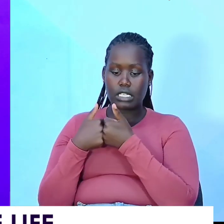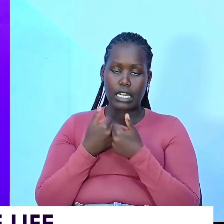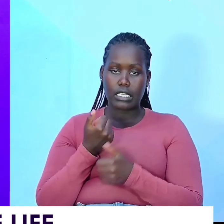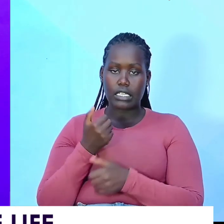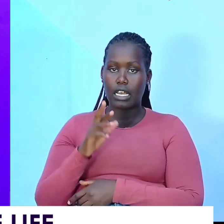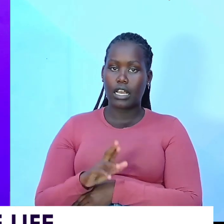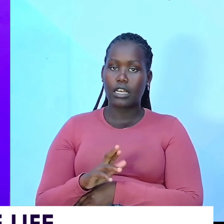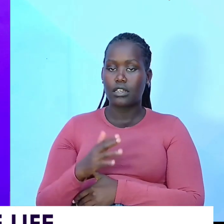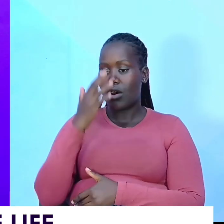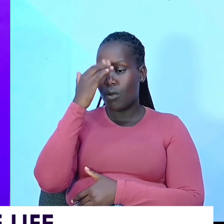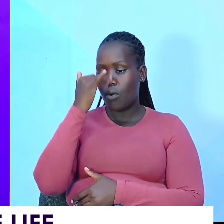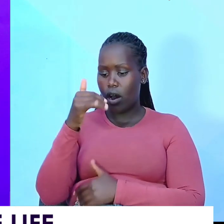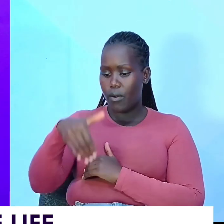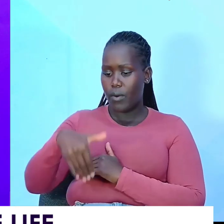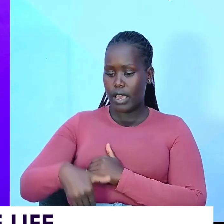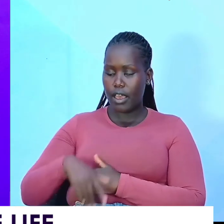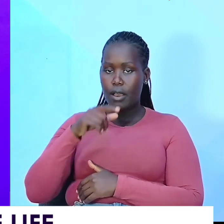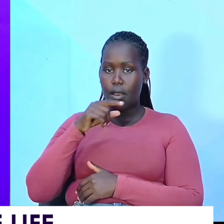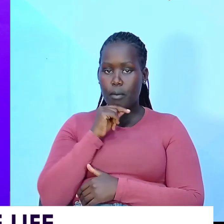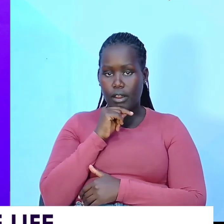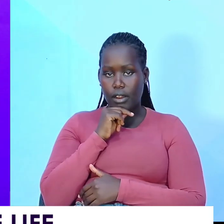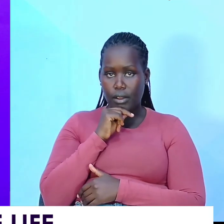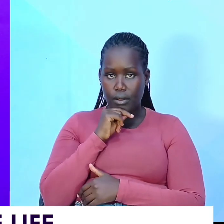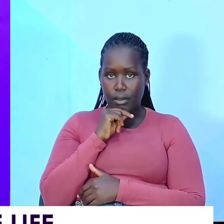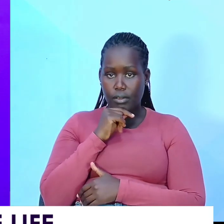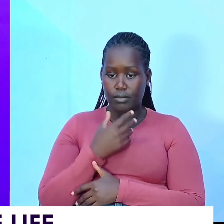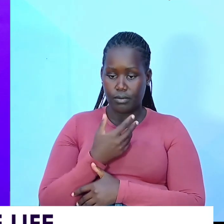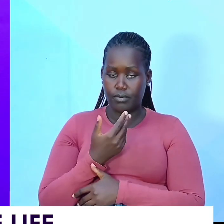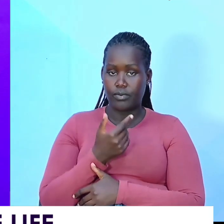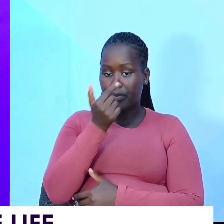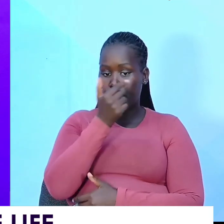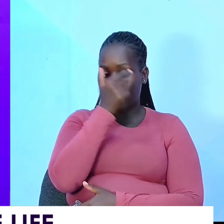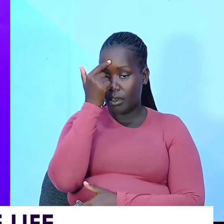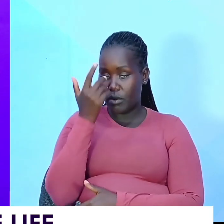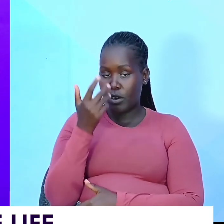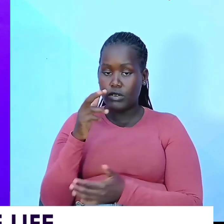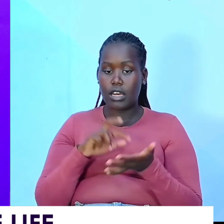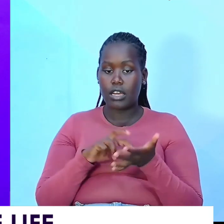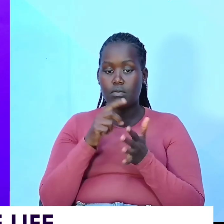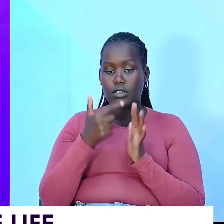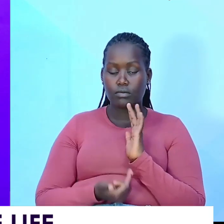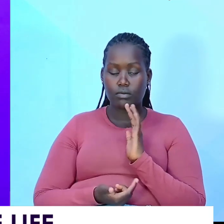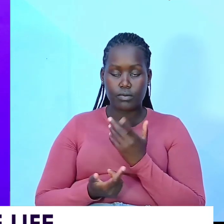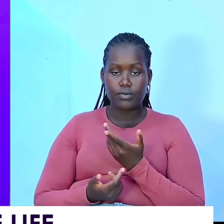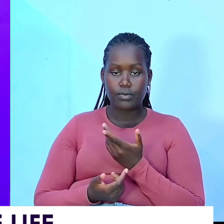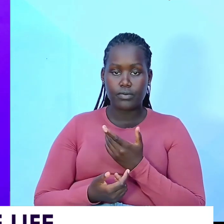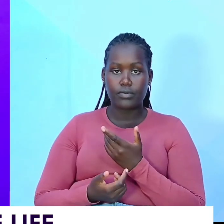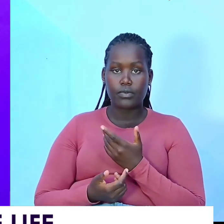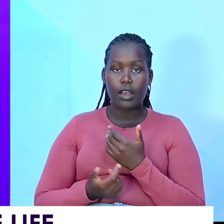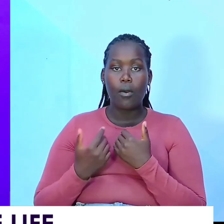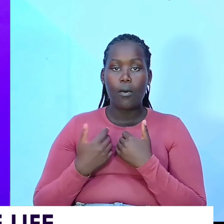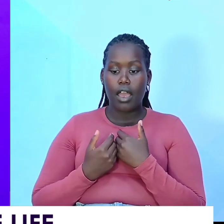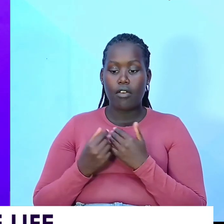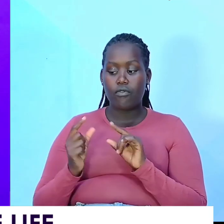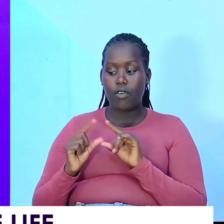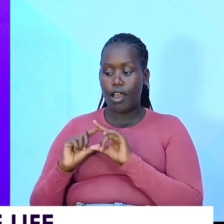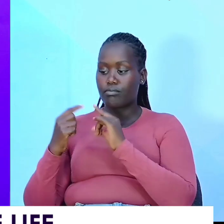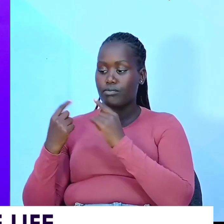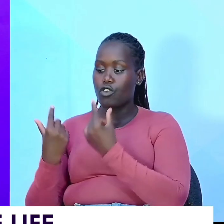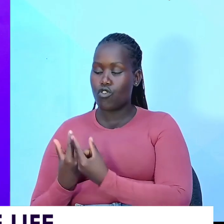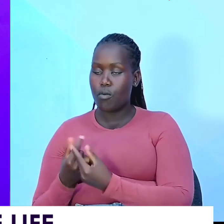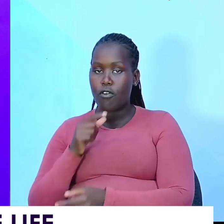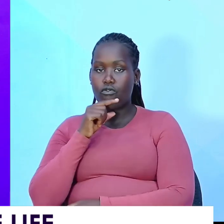where are the young men who go with them? Because it means there is a category of men that are not